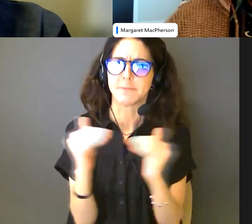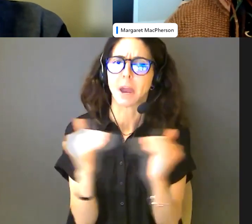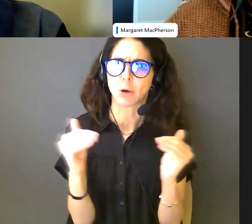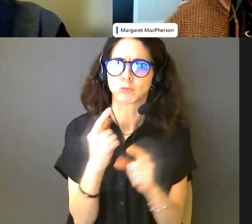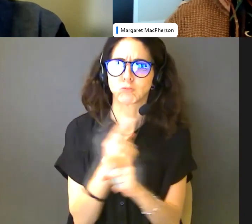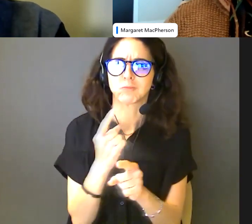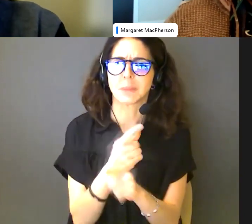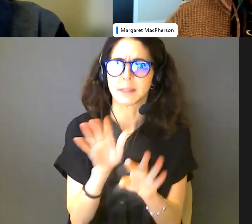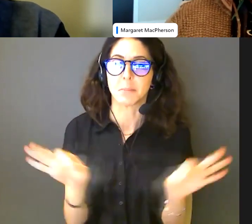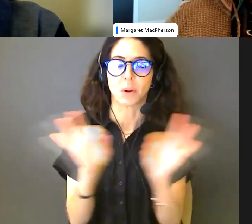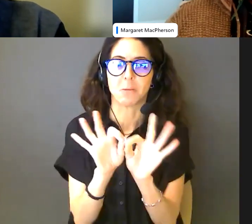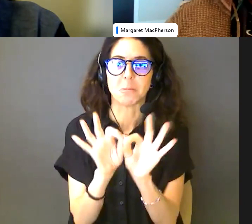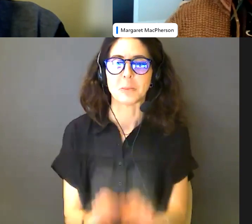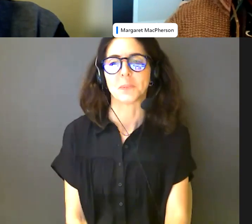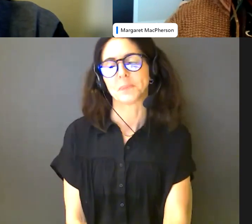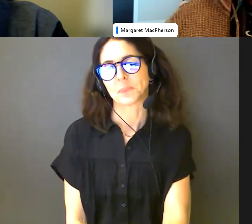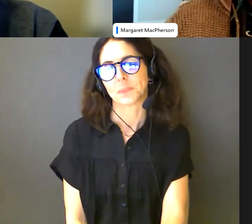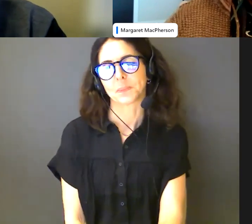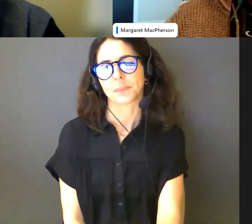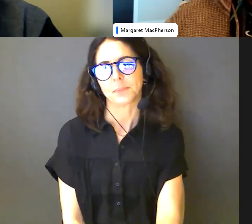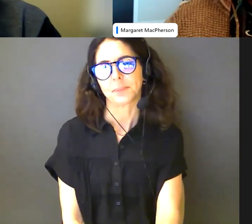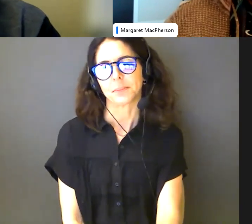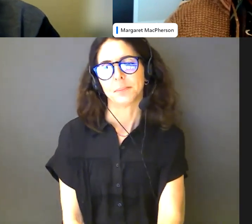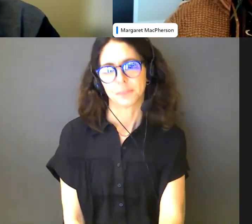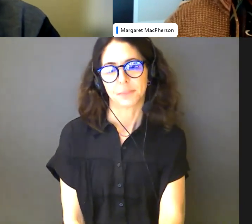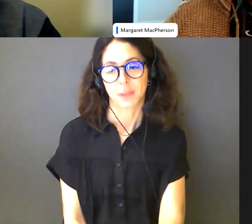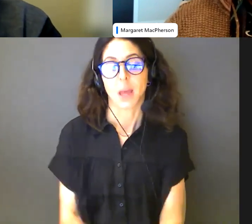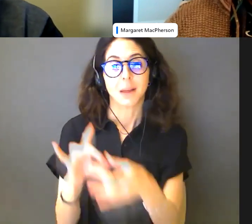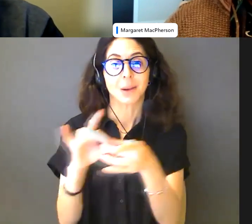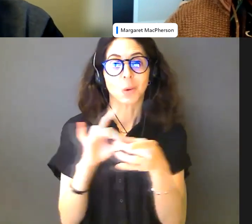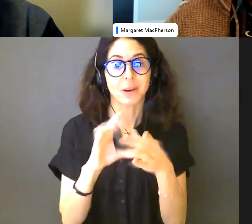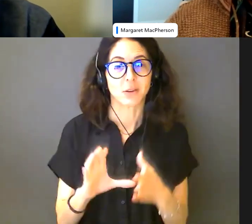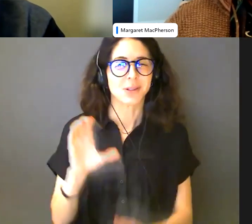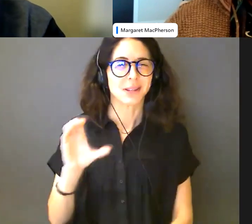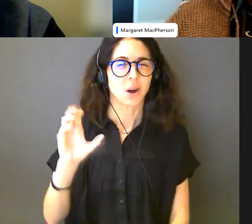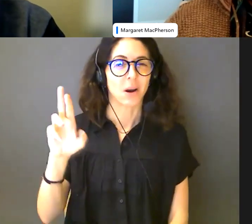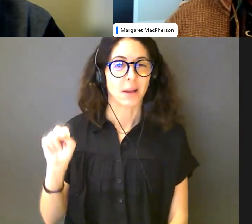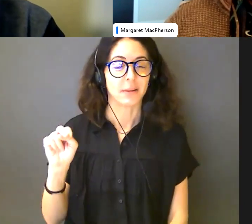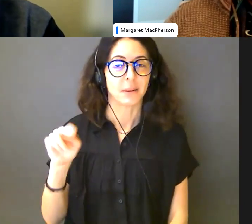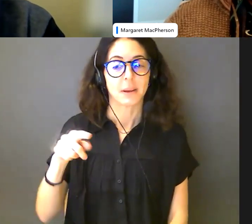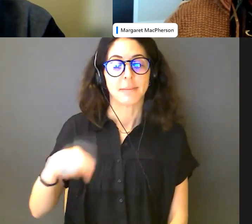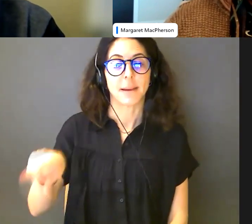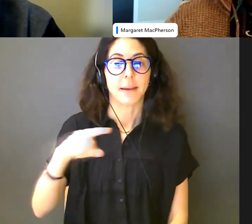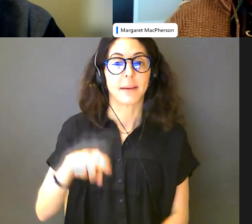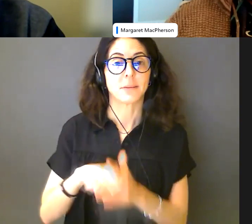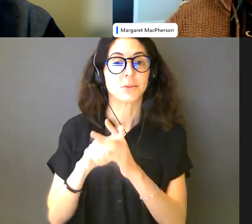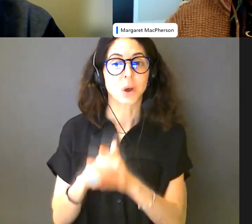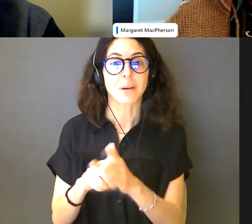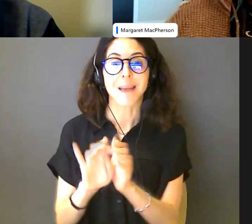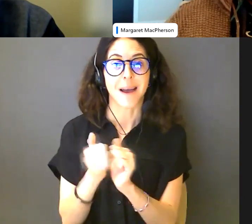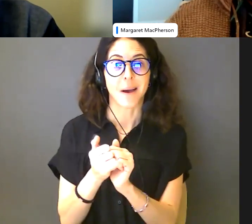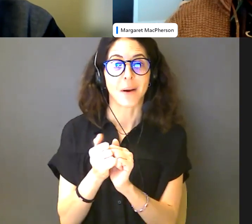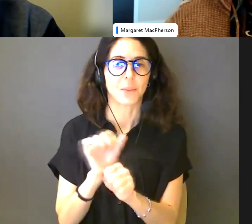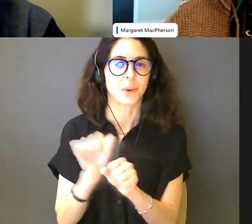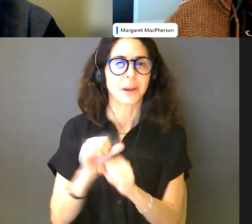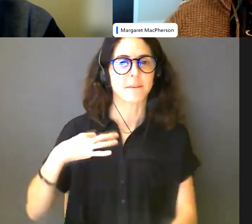And, the CRN coordinators who are started as volunteers